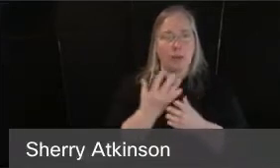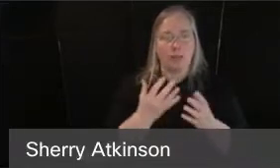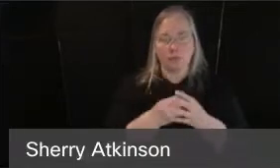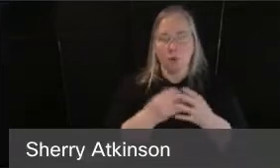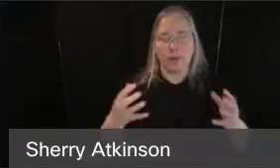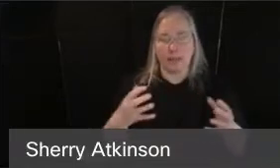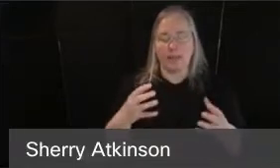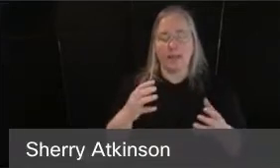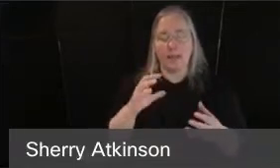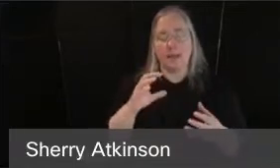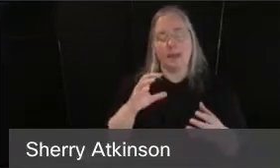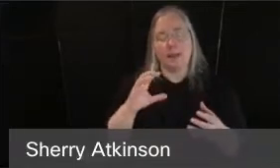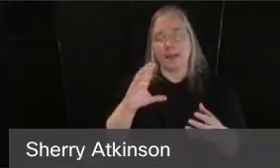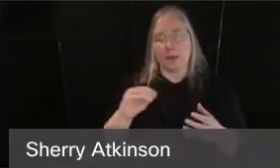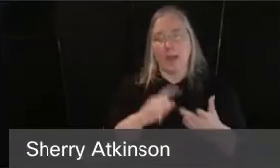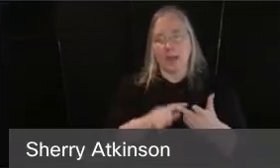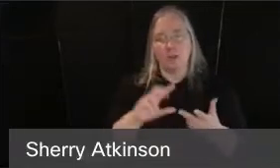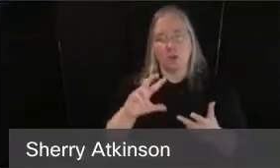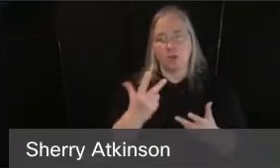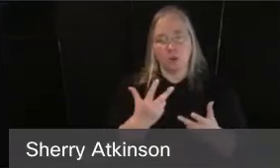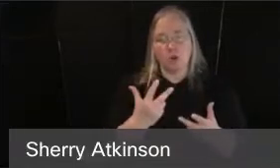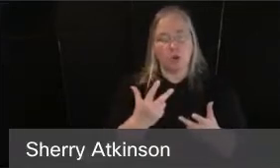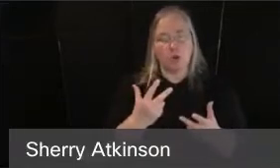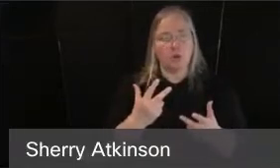of people expanding, getting